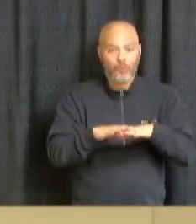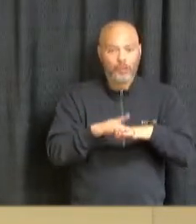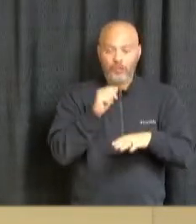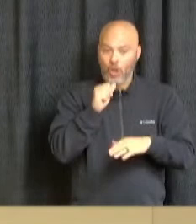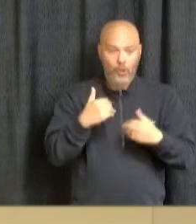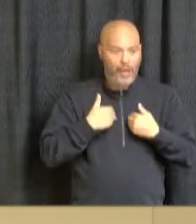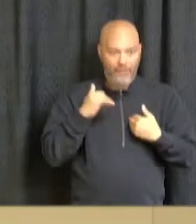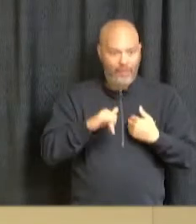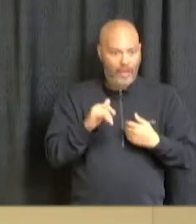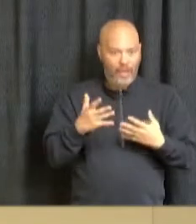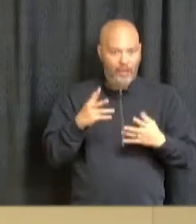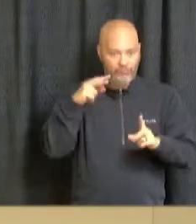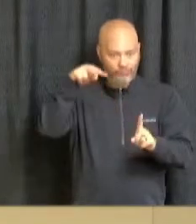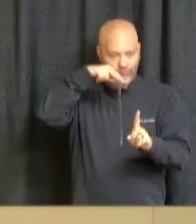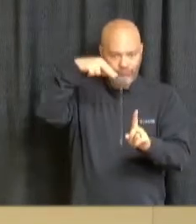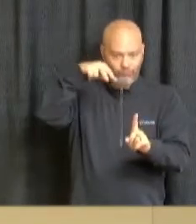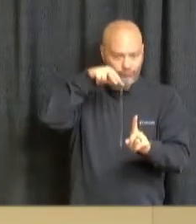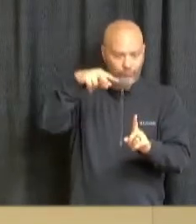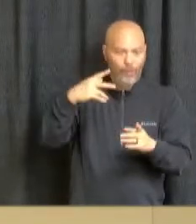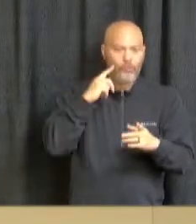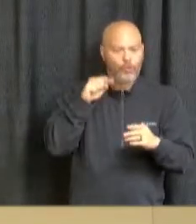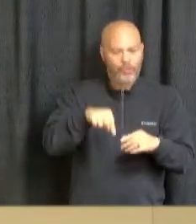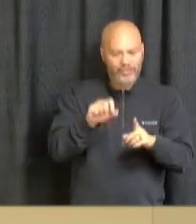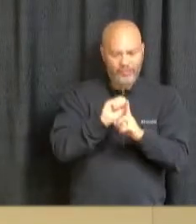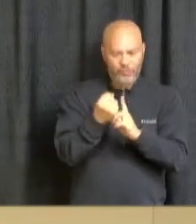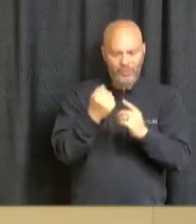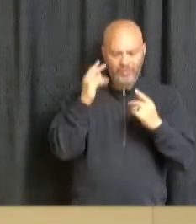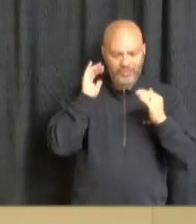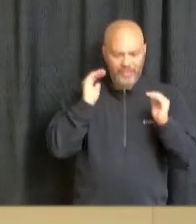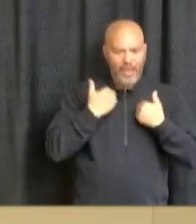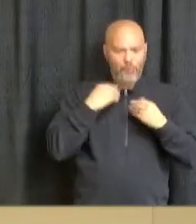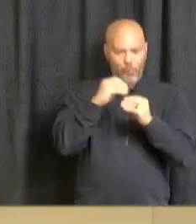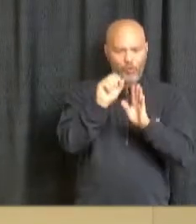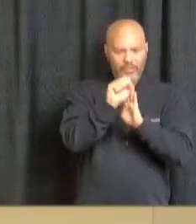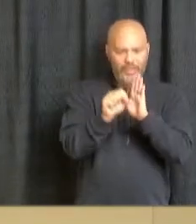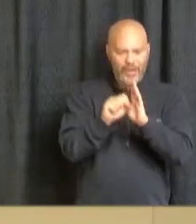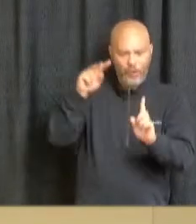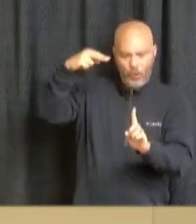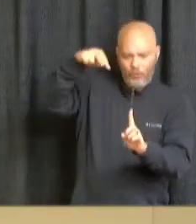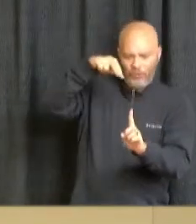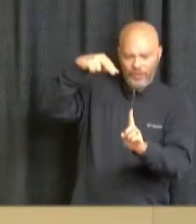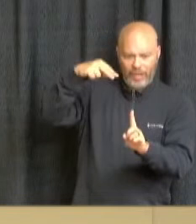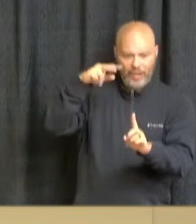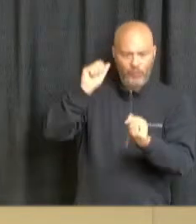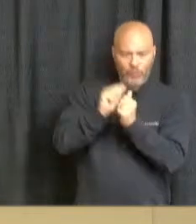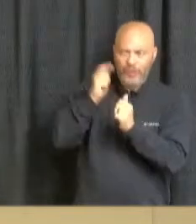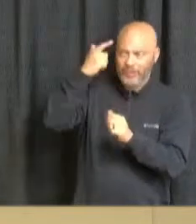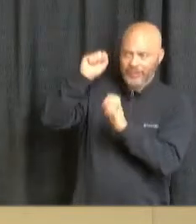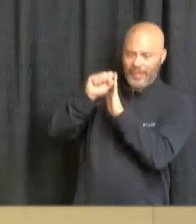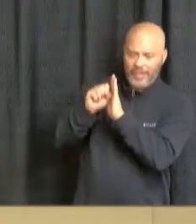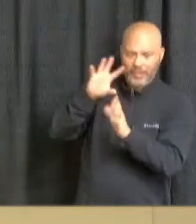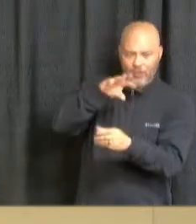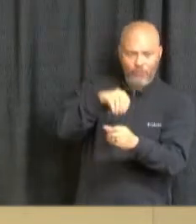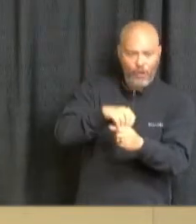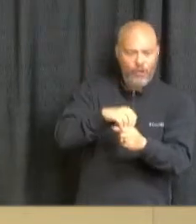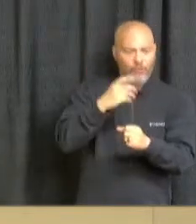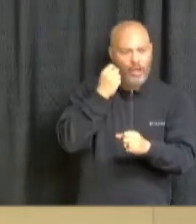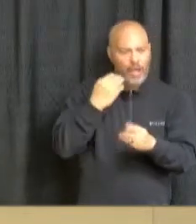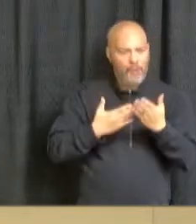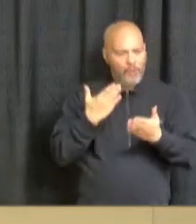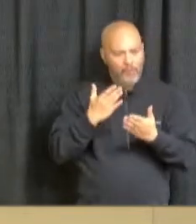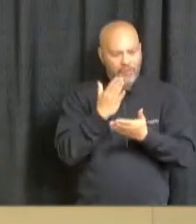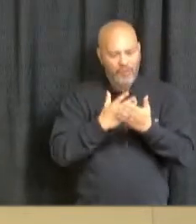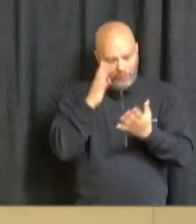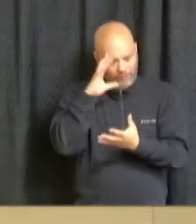don't have that. So there's more oversight on the development of this property based on the state's involvement. And I think there might have been